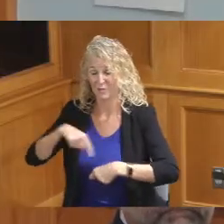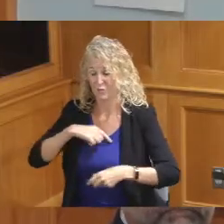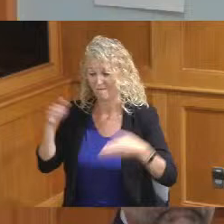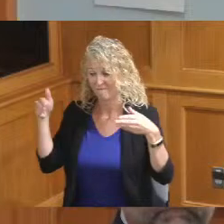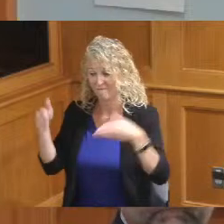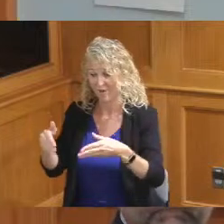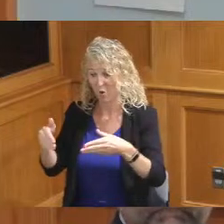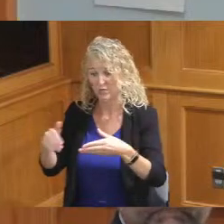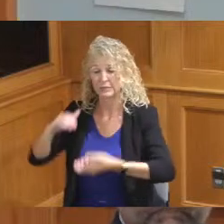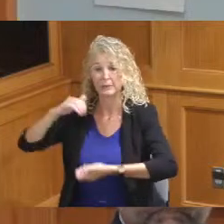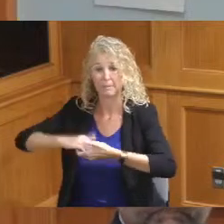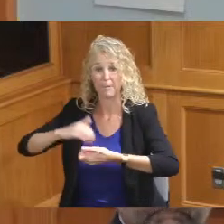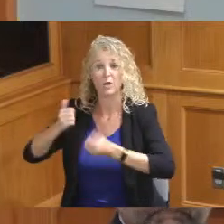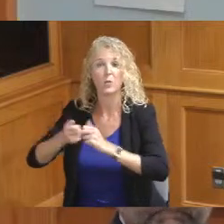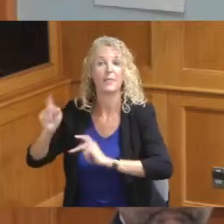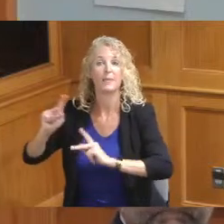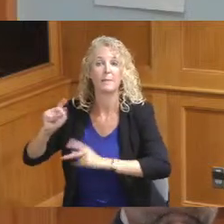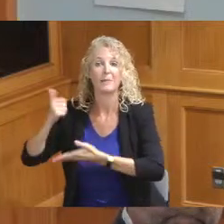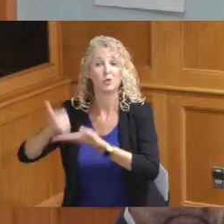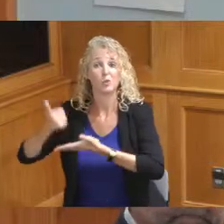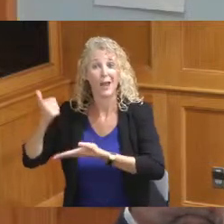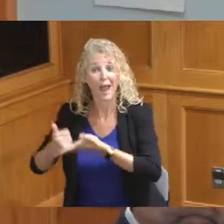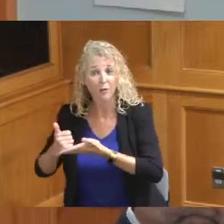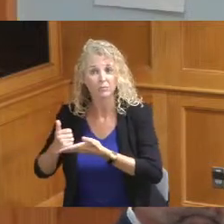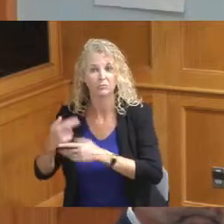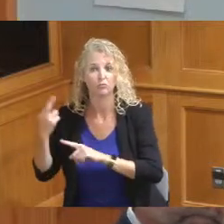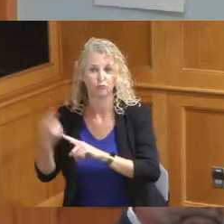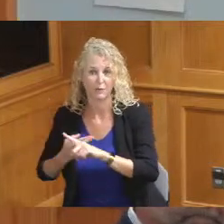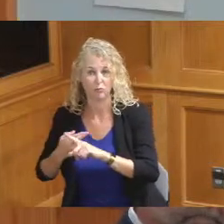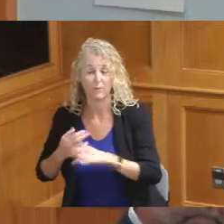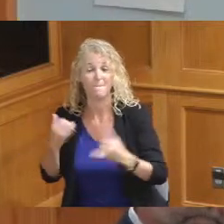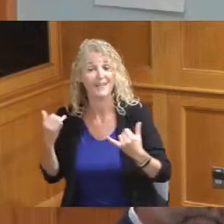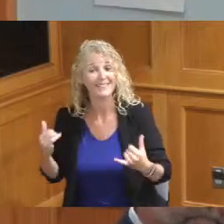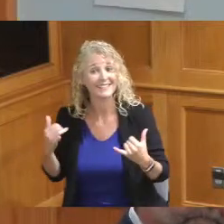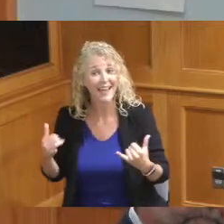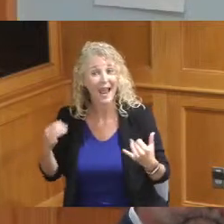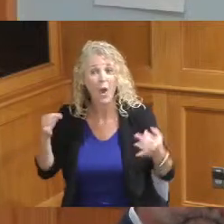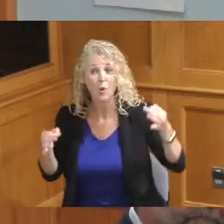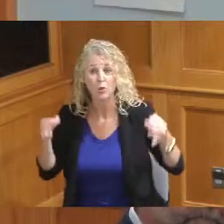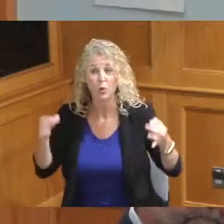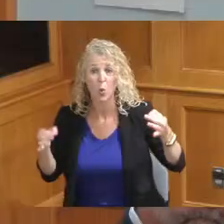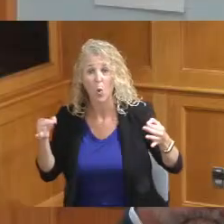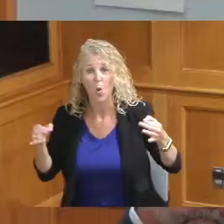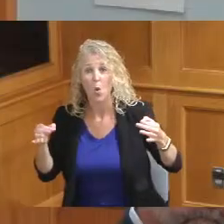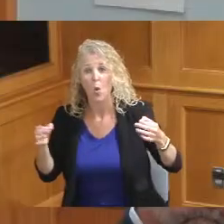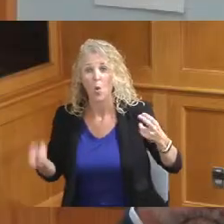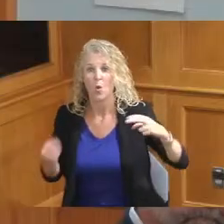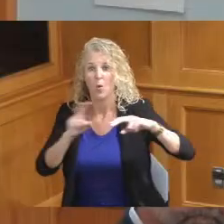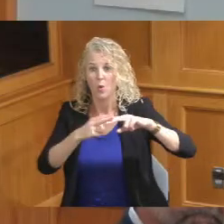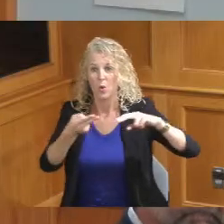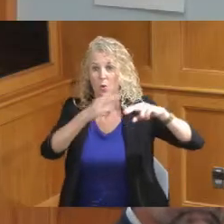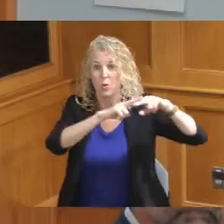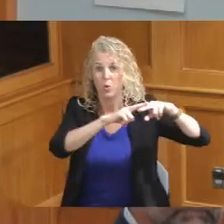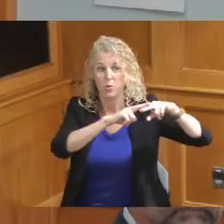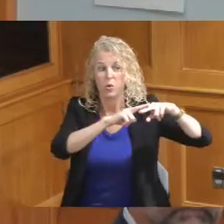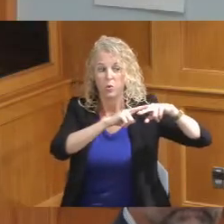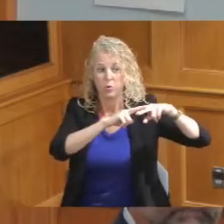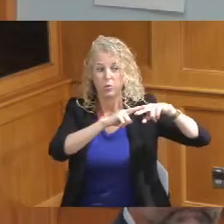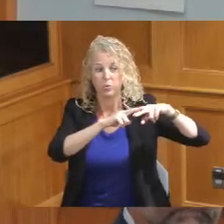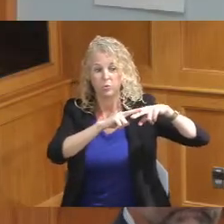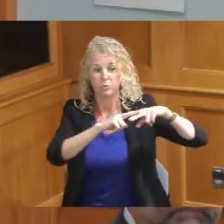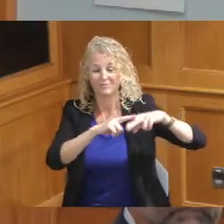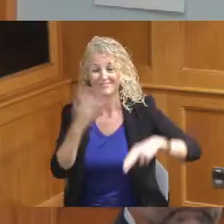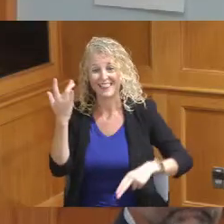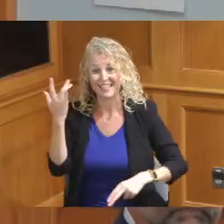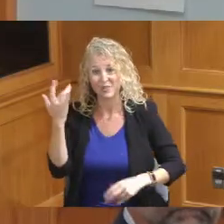able to partner with people to get them that rental assistance. Now that court hearings have really gotten back up to speed over the last 3 to 4 years, that's why the